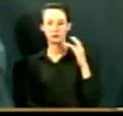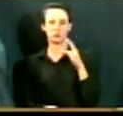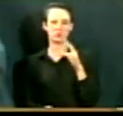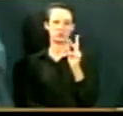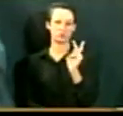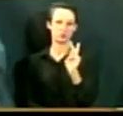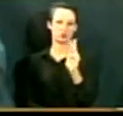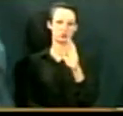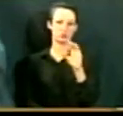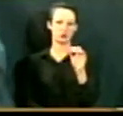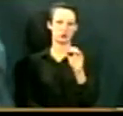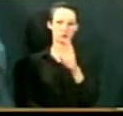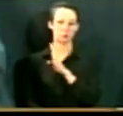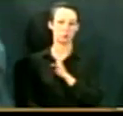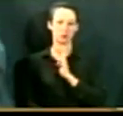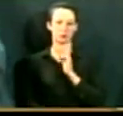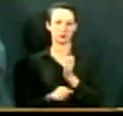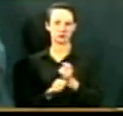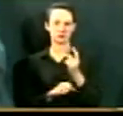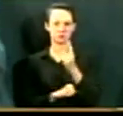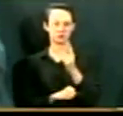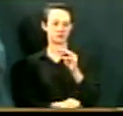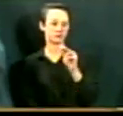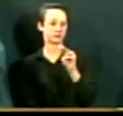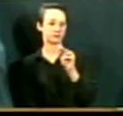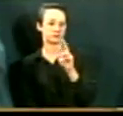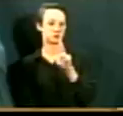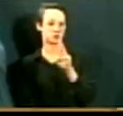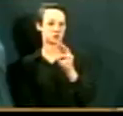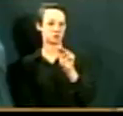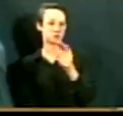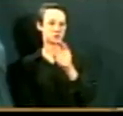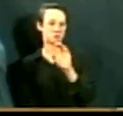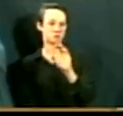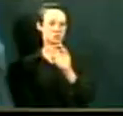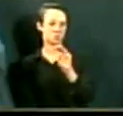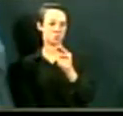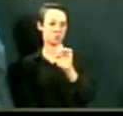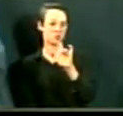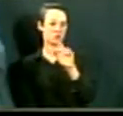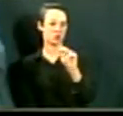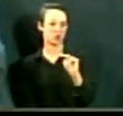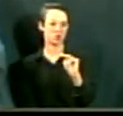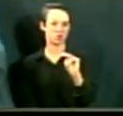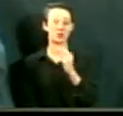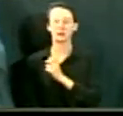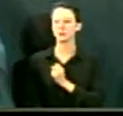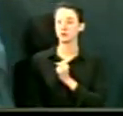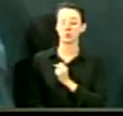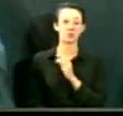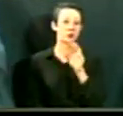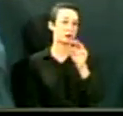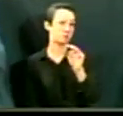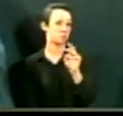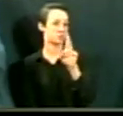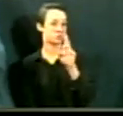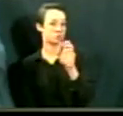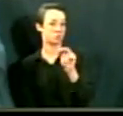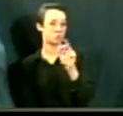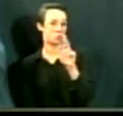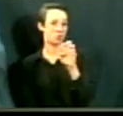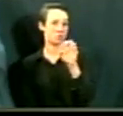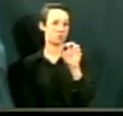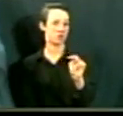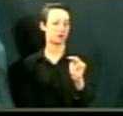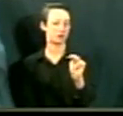year. Mr. McMillan? I'm sorry. Mr. Norman, sorry. Oh, okay. My